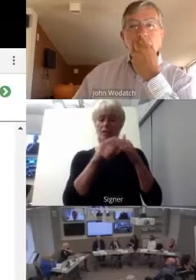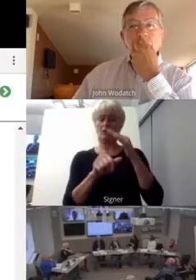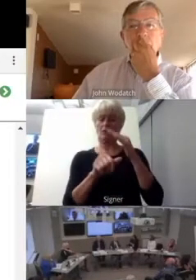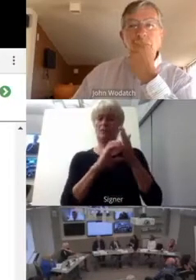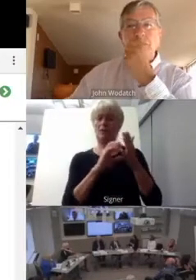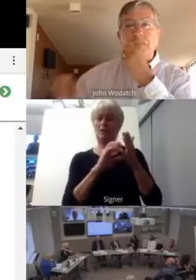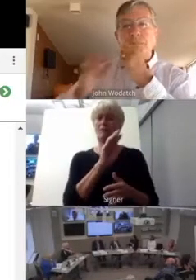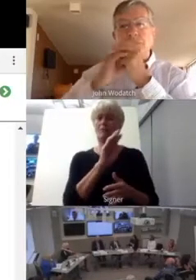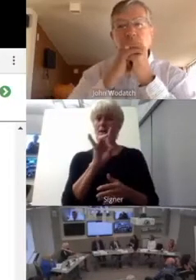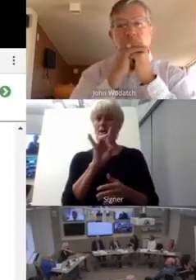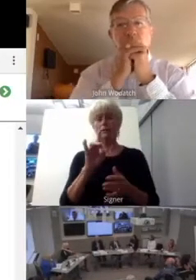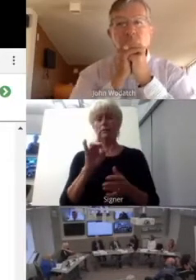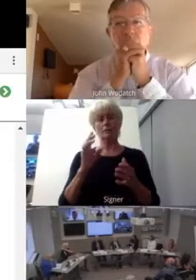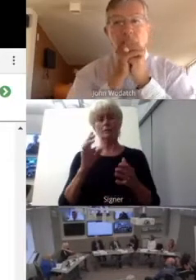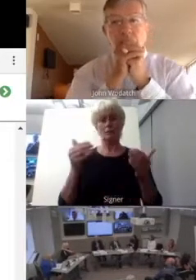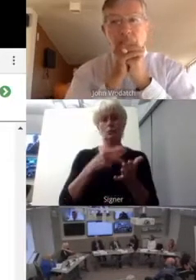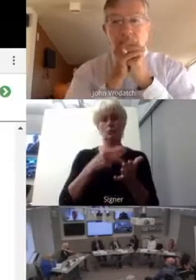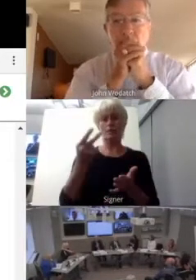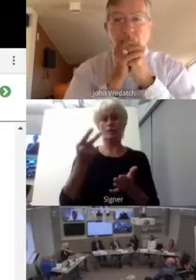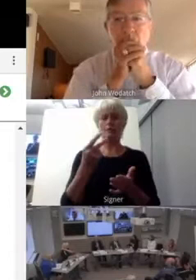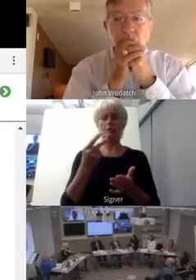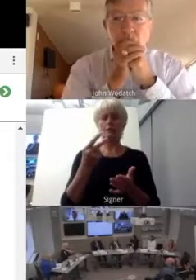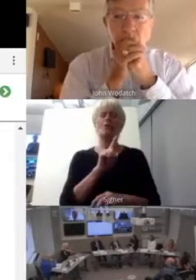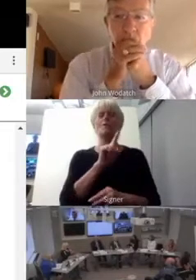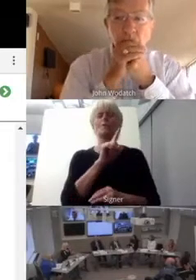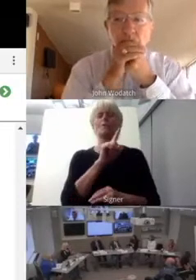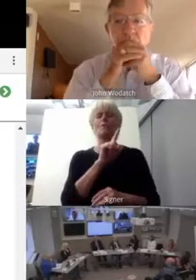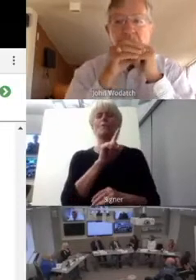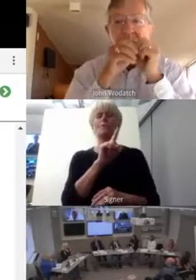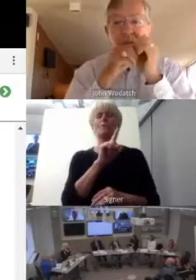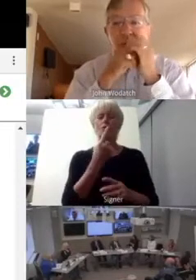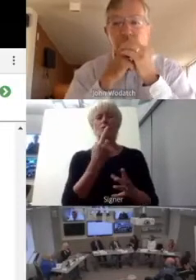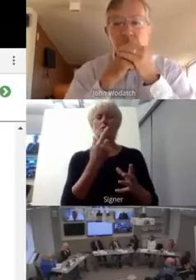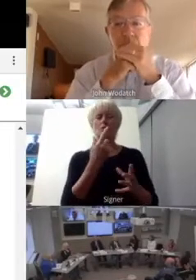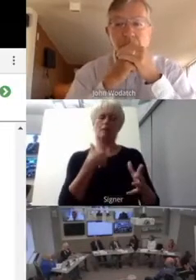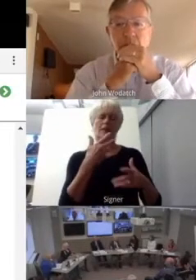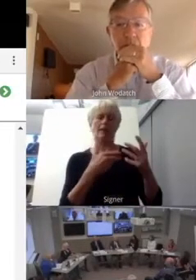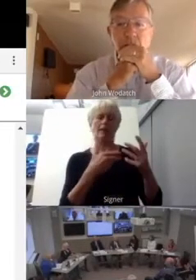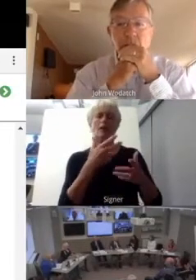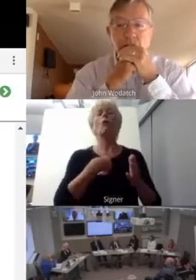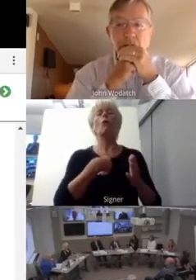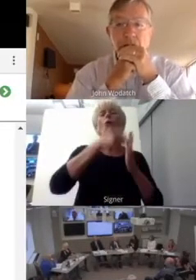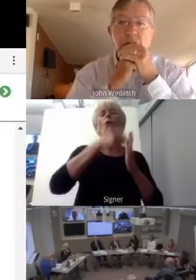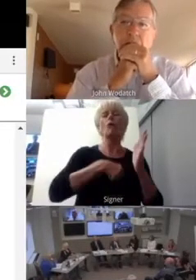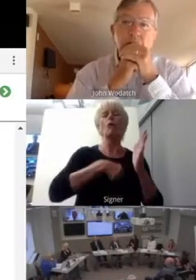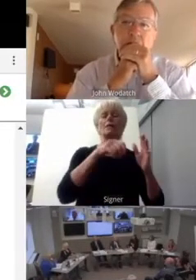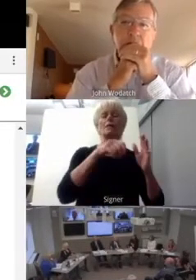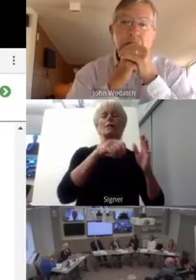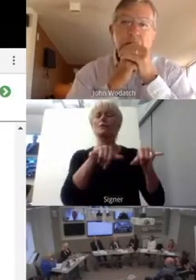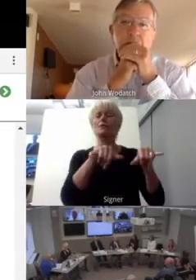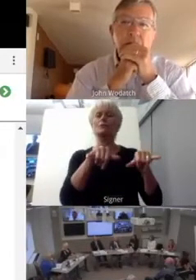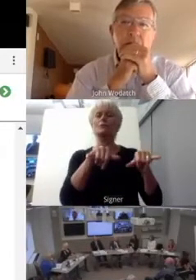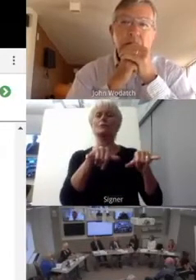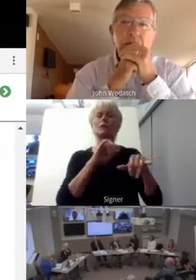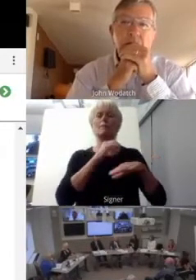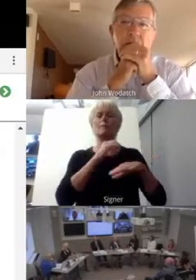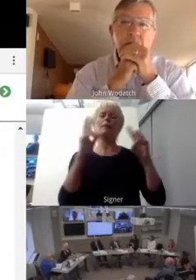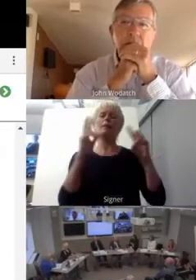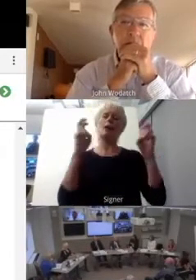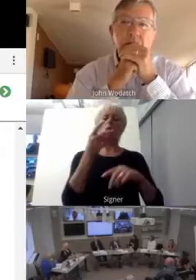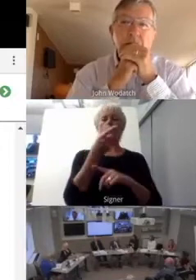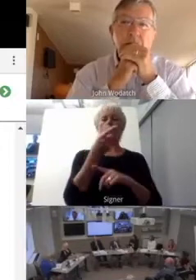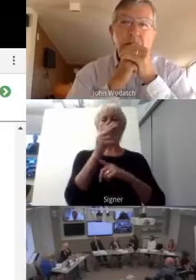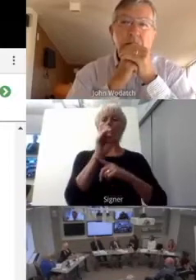a little into the weeds, we wrote the standards based on a product type. So we had provisions for telephones, provisions